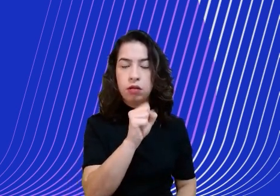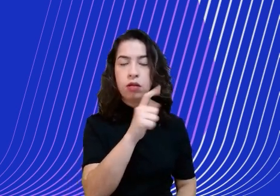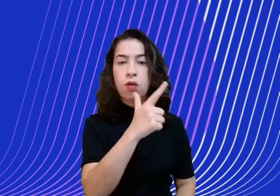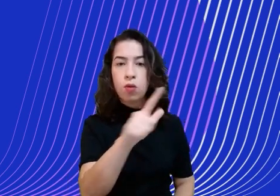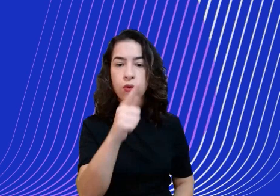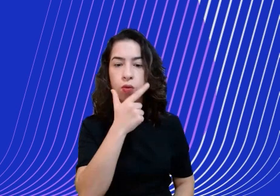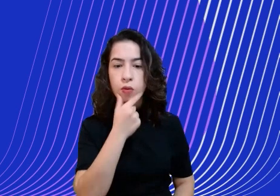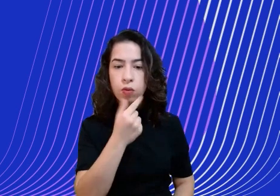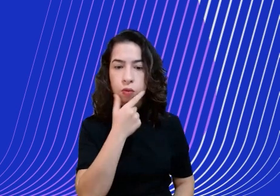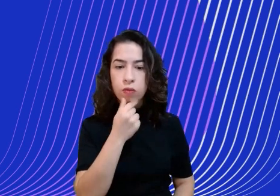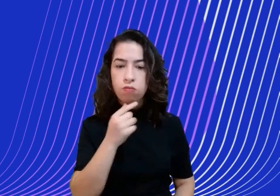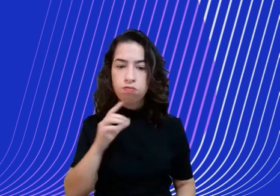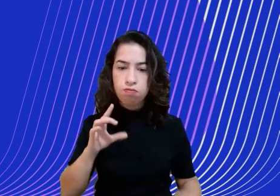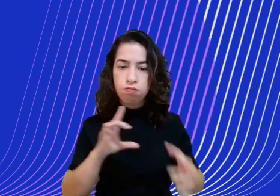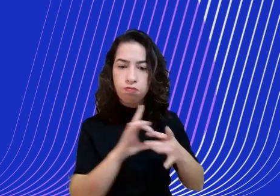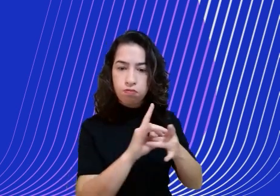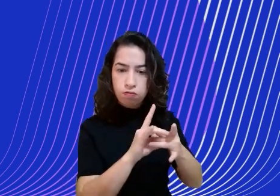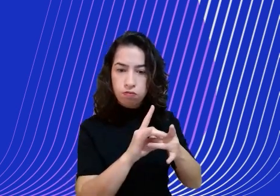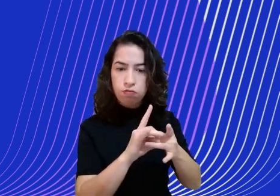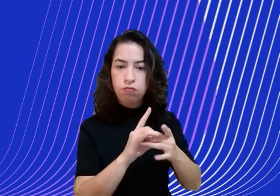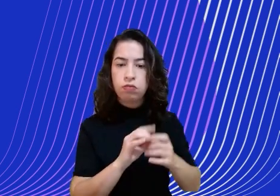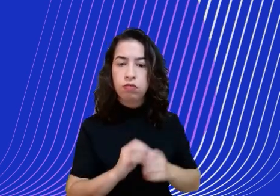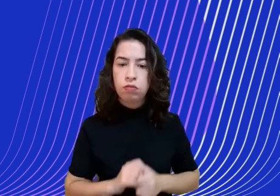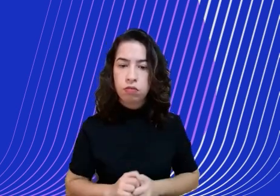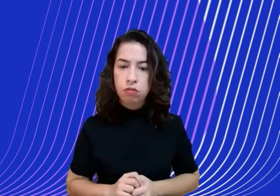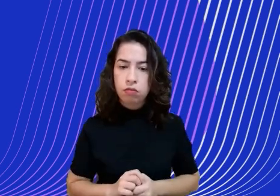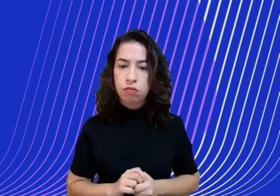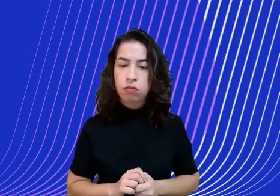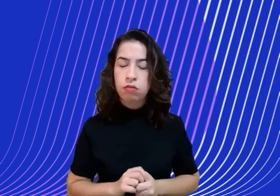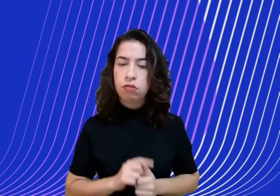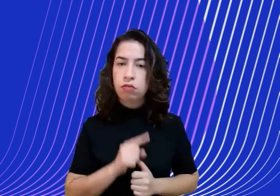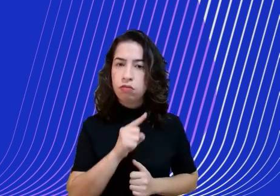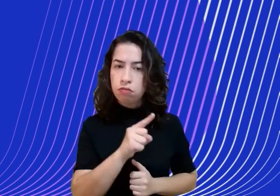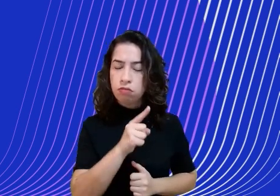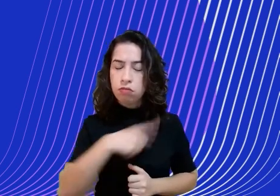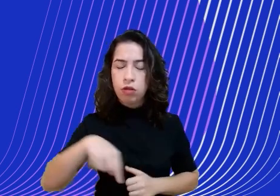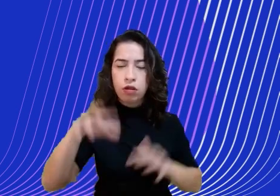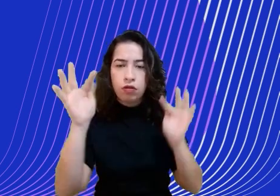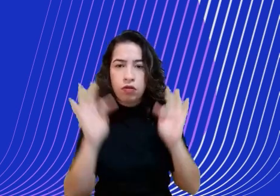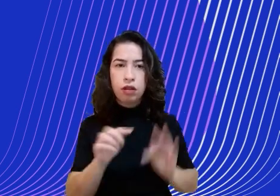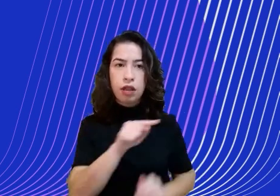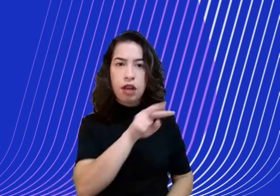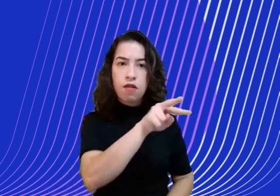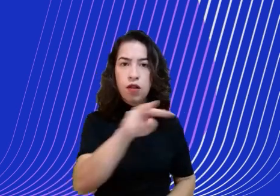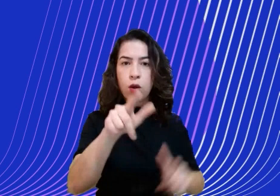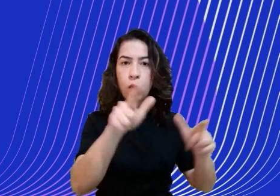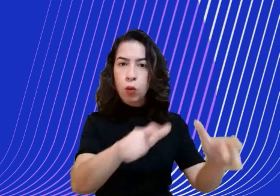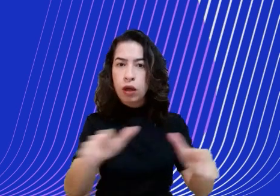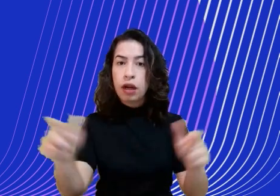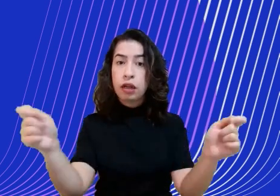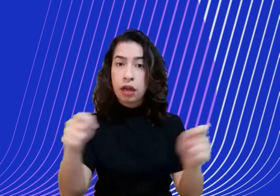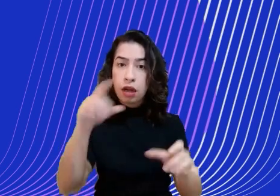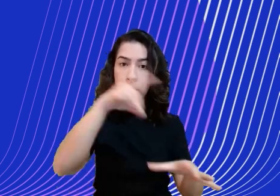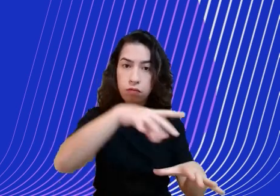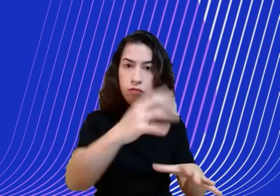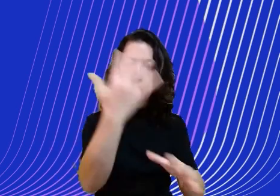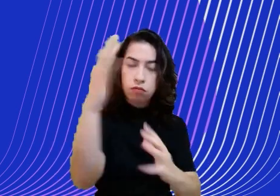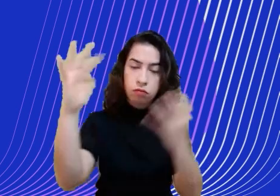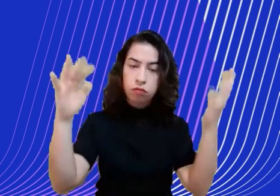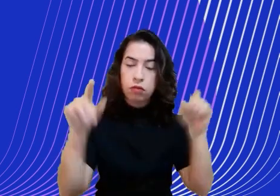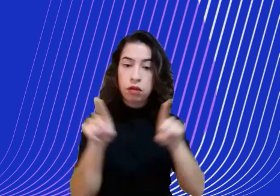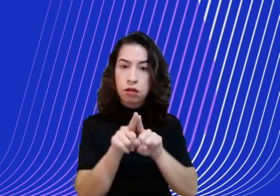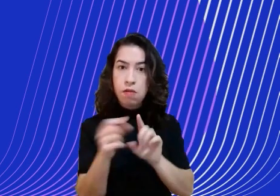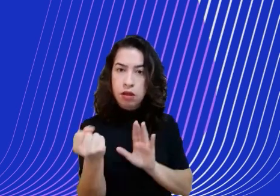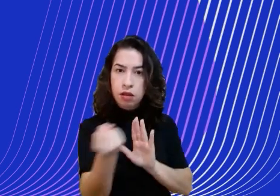Jeff Bezos, these brilliant minds that are looking at this problem, so they have an innovative work to regeneration and